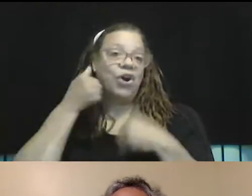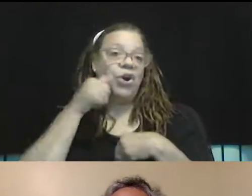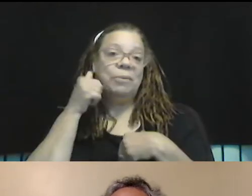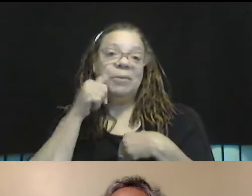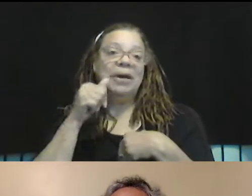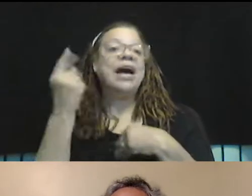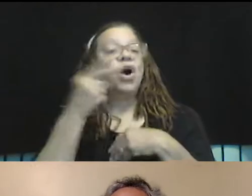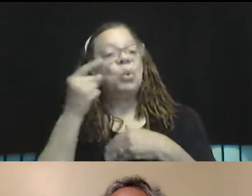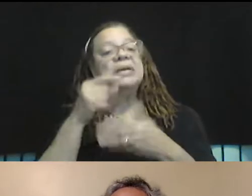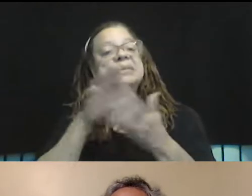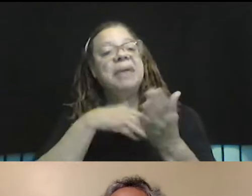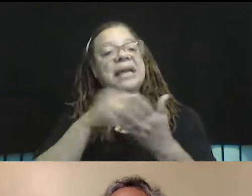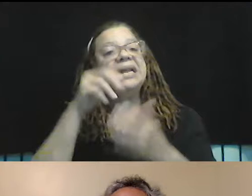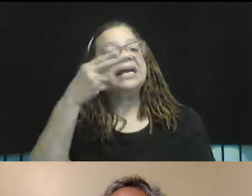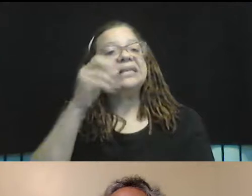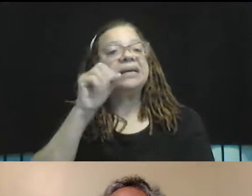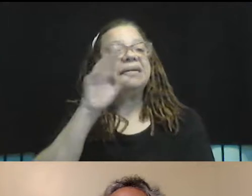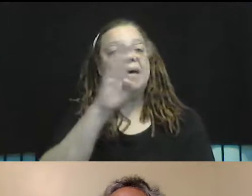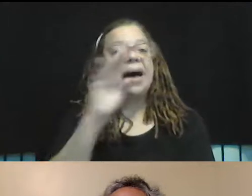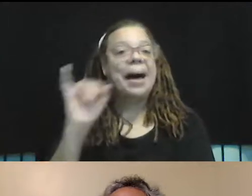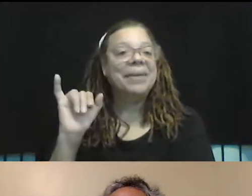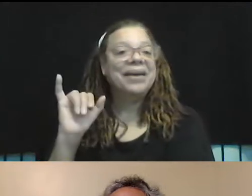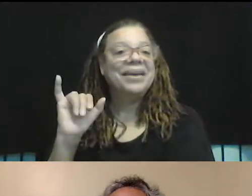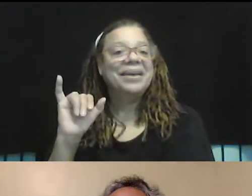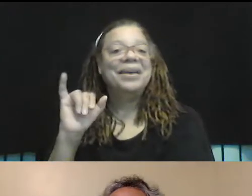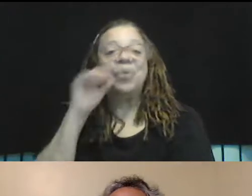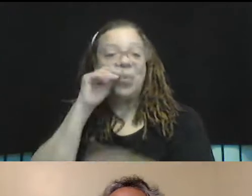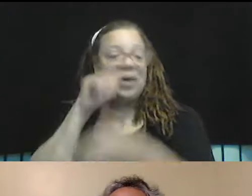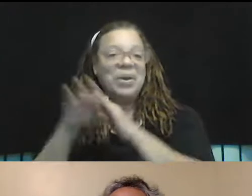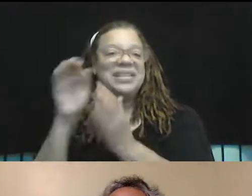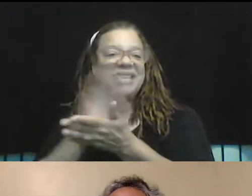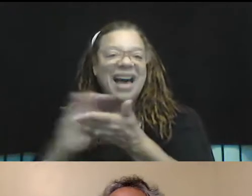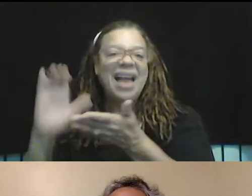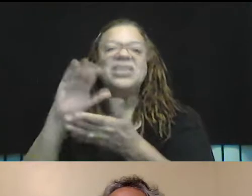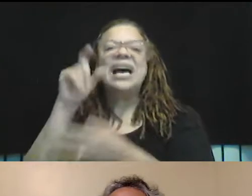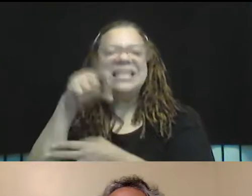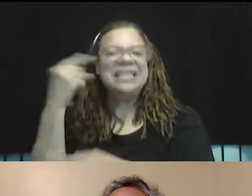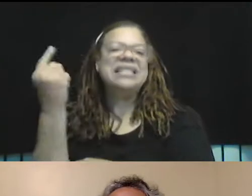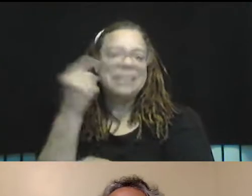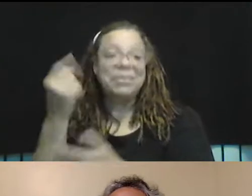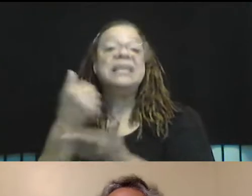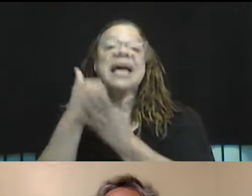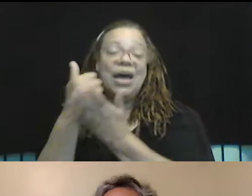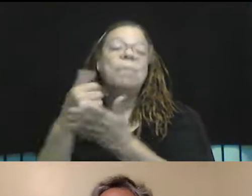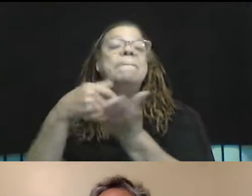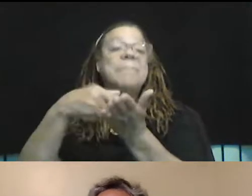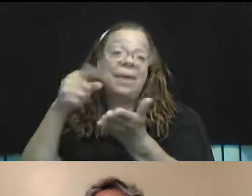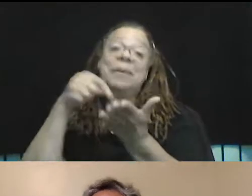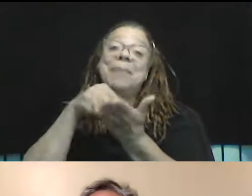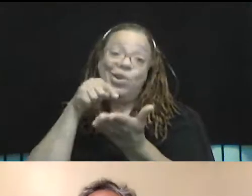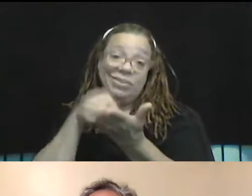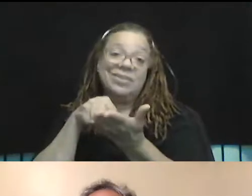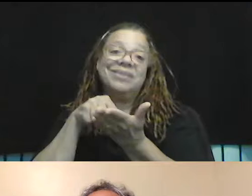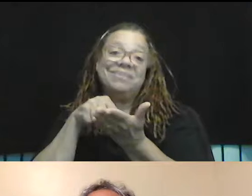as a hobby, but you know, when I got into college, I'm like, I just need something to help pay the bills. So that's why I like wanted to